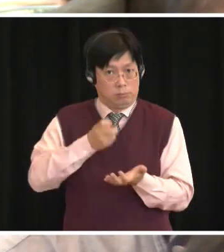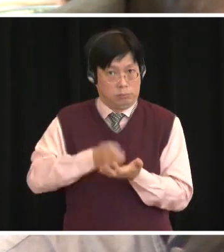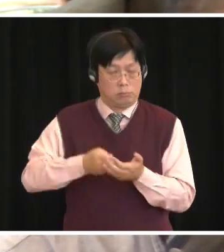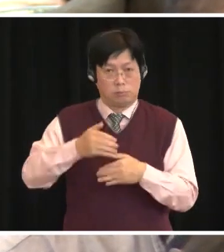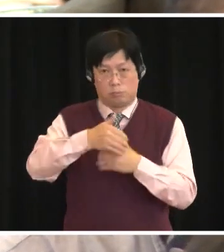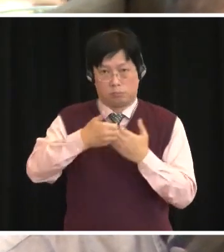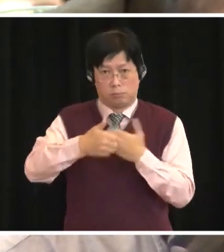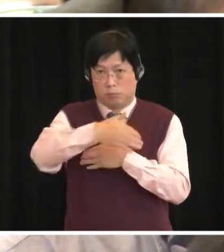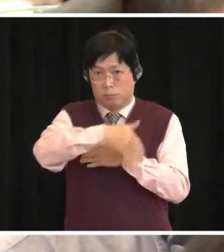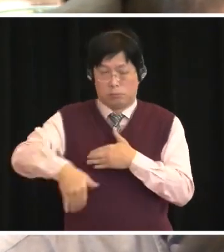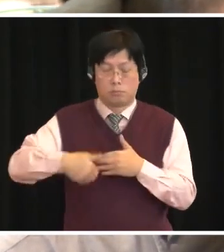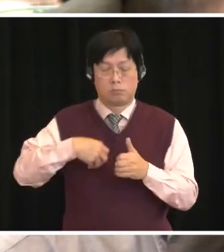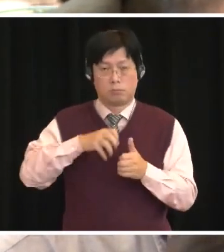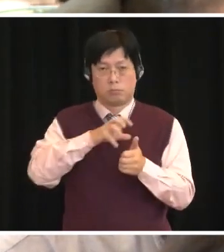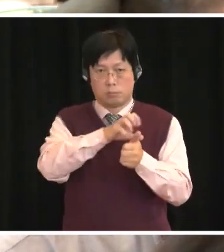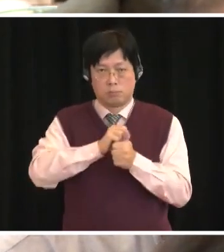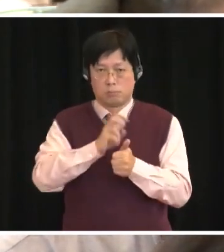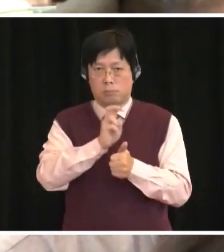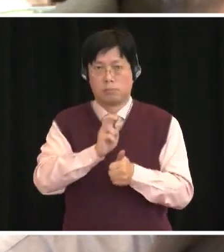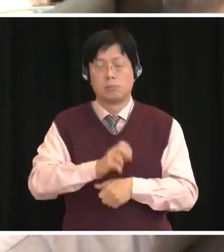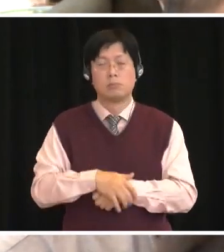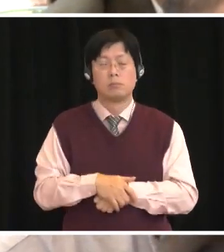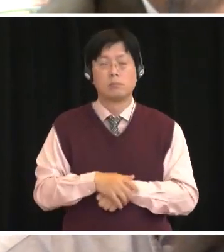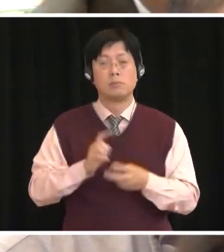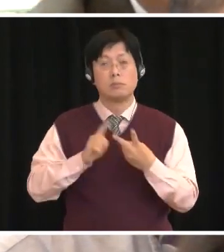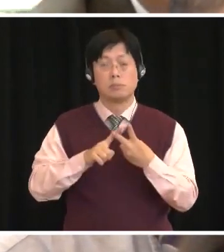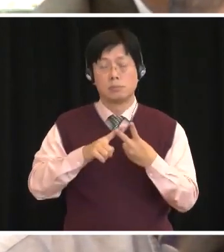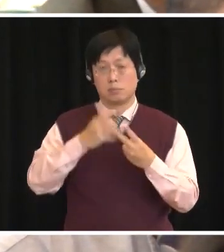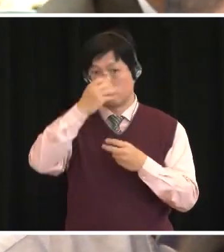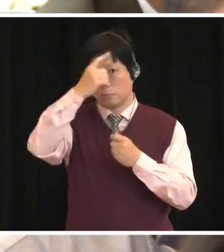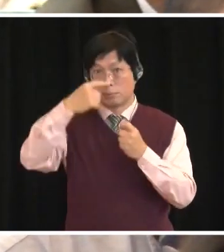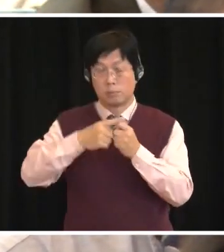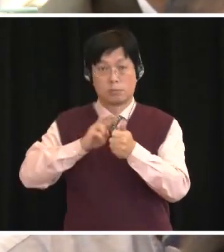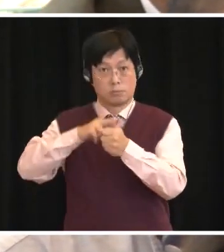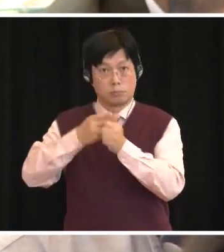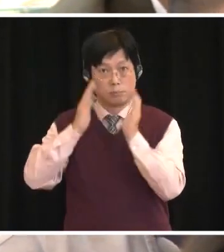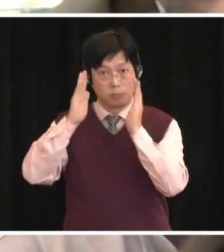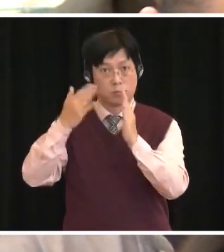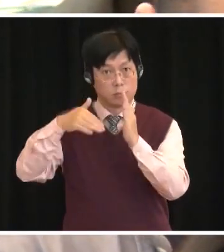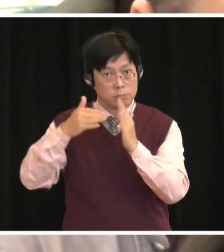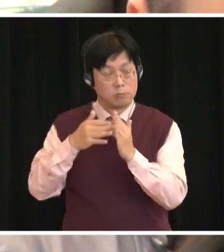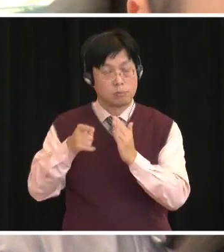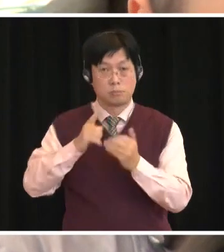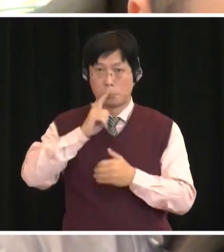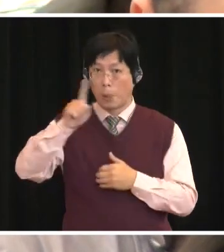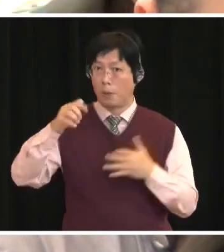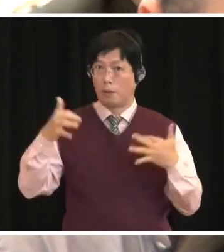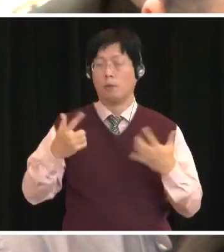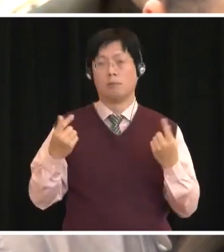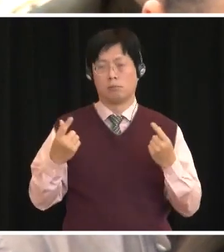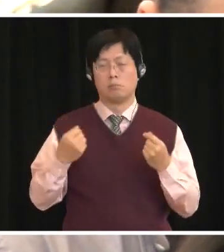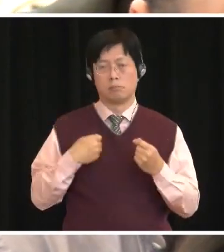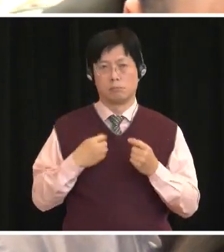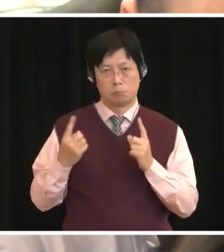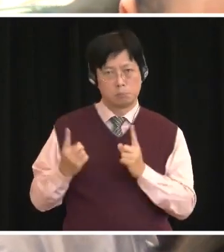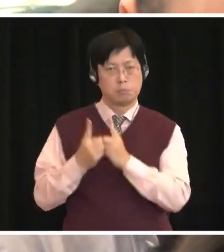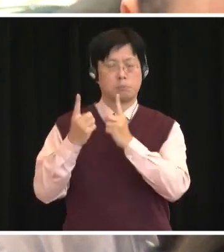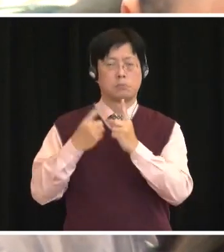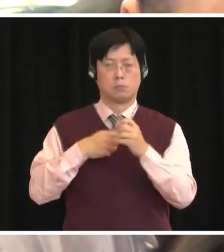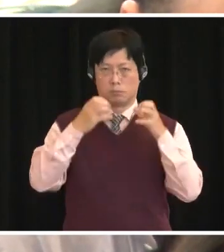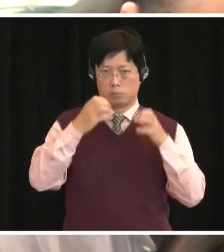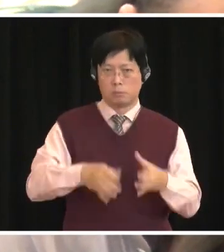we do have very stringent requirements about separating adults and